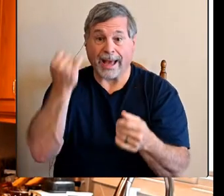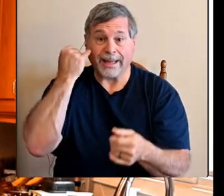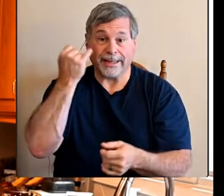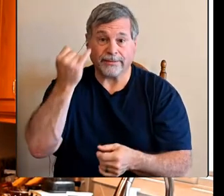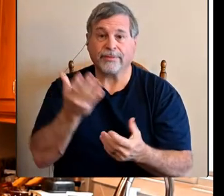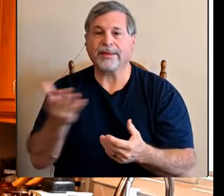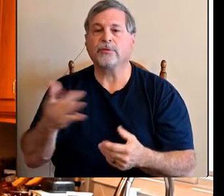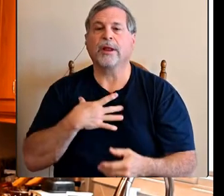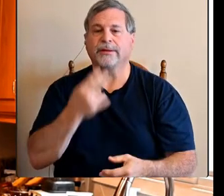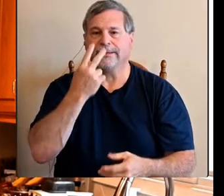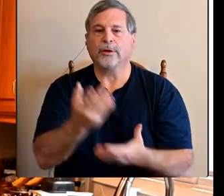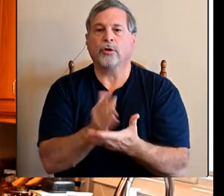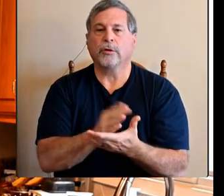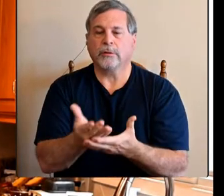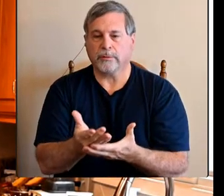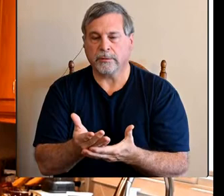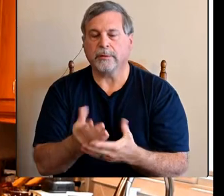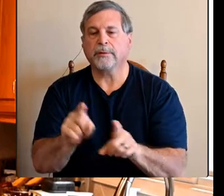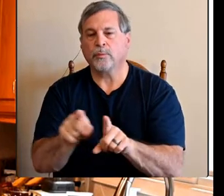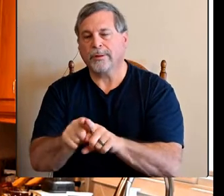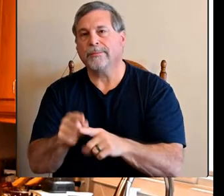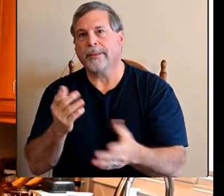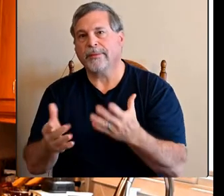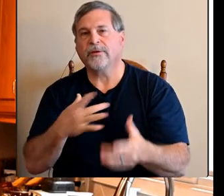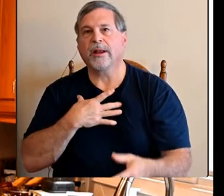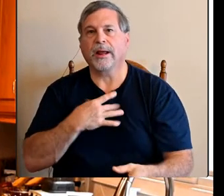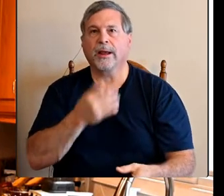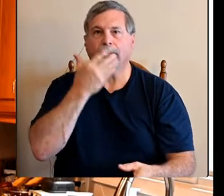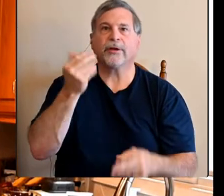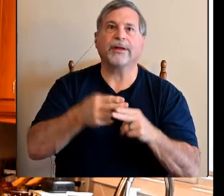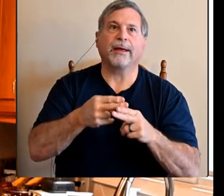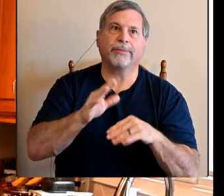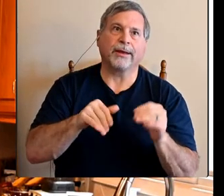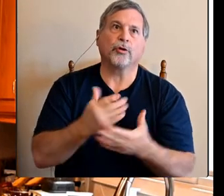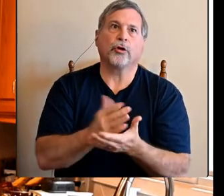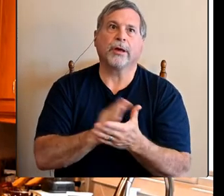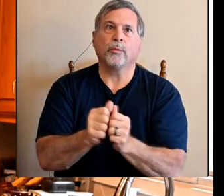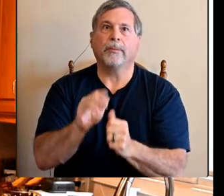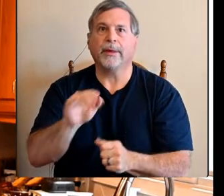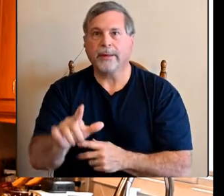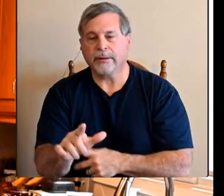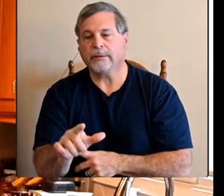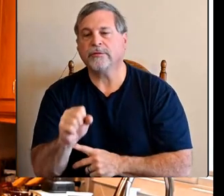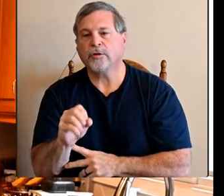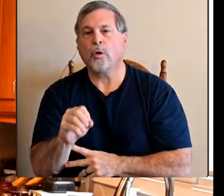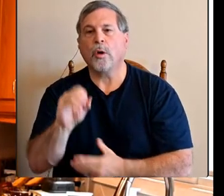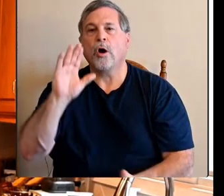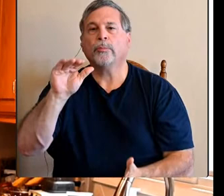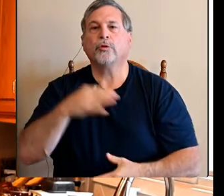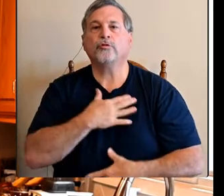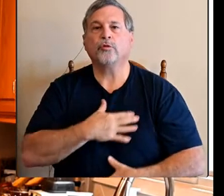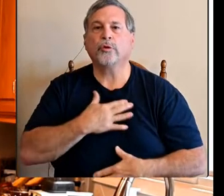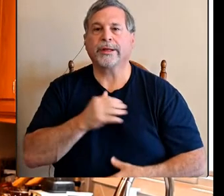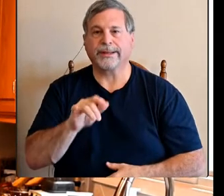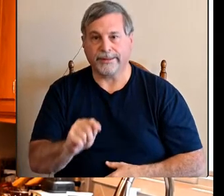for things you'd like to see cooked as well as maybe if you like a better name than cooking with bill so I hope you enjoyed it